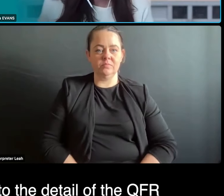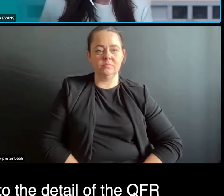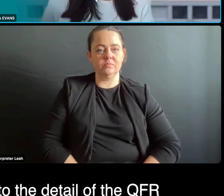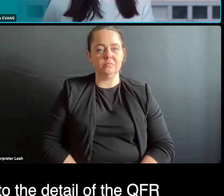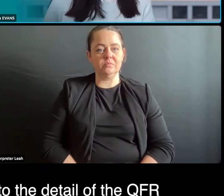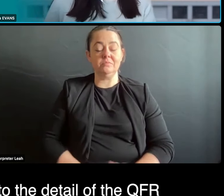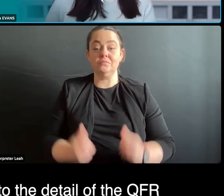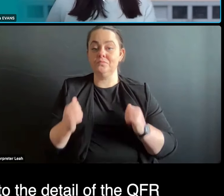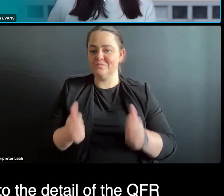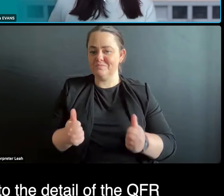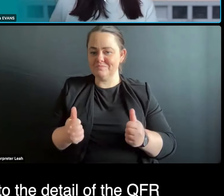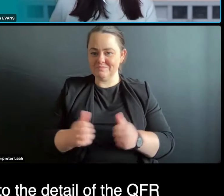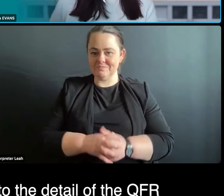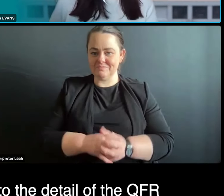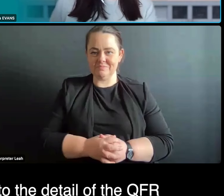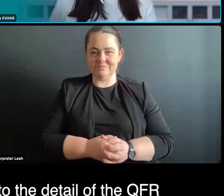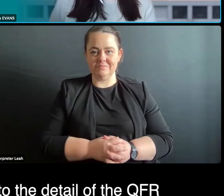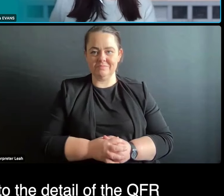Excellent.